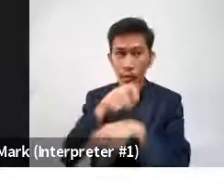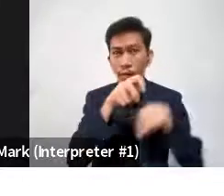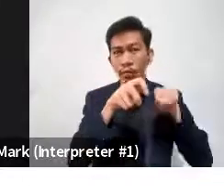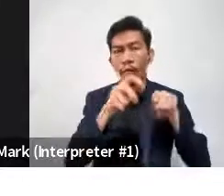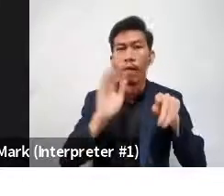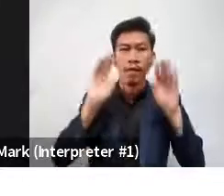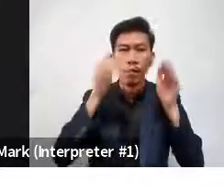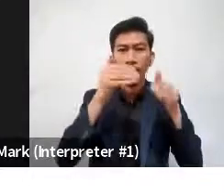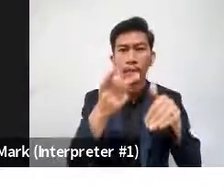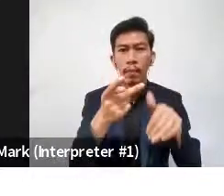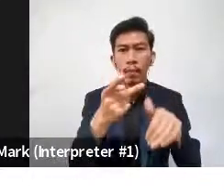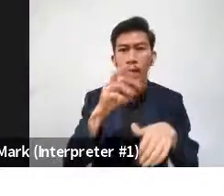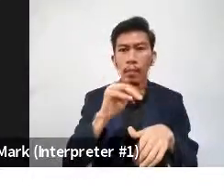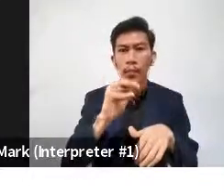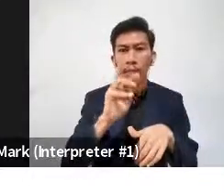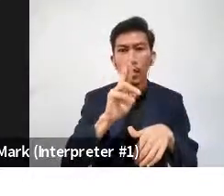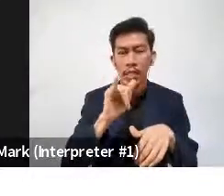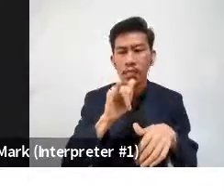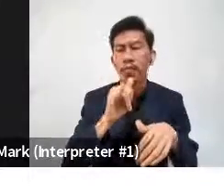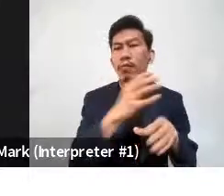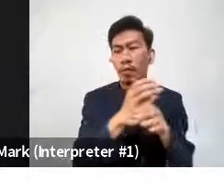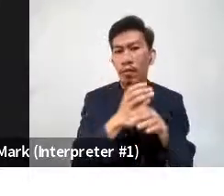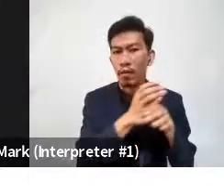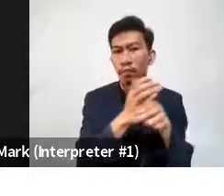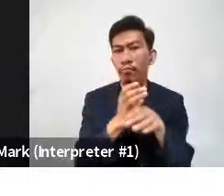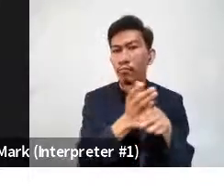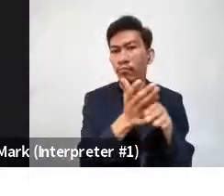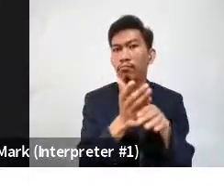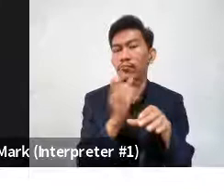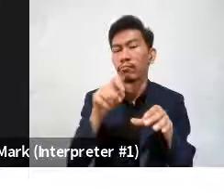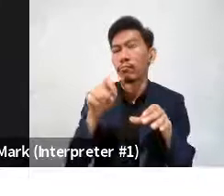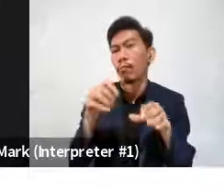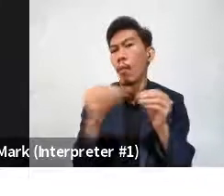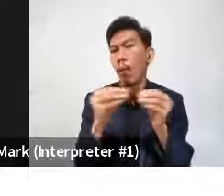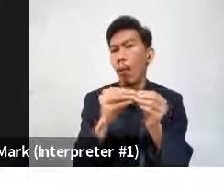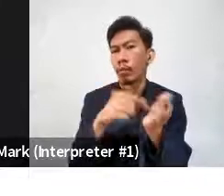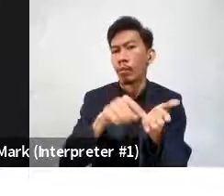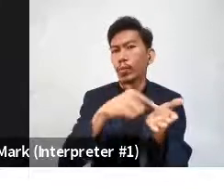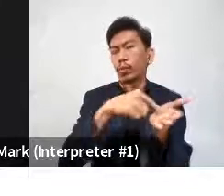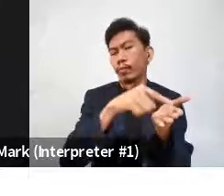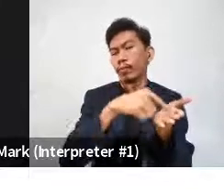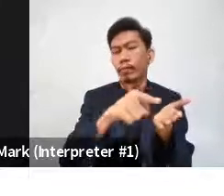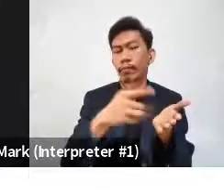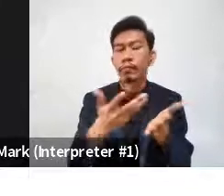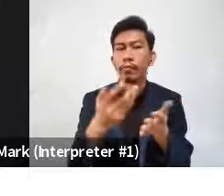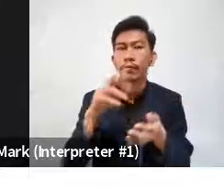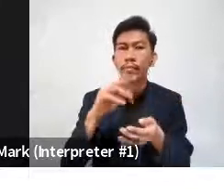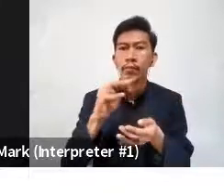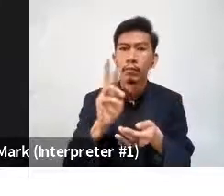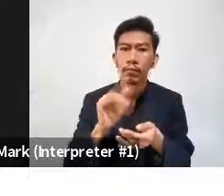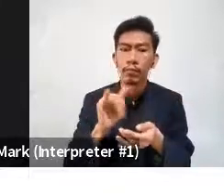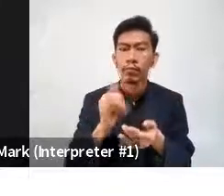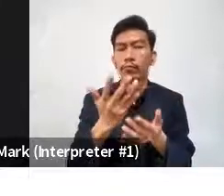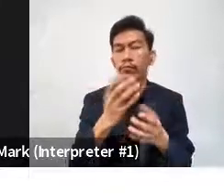care, we need to spend more on primary care, and we make sure that we're not spending so much on